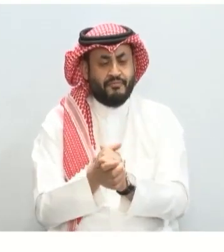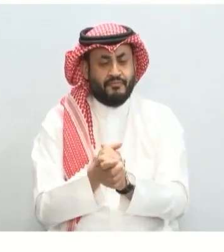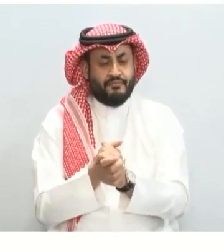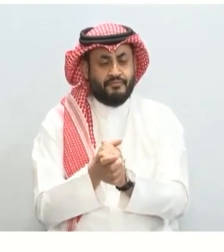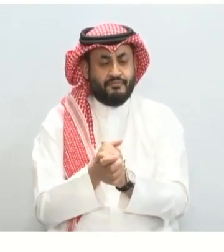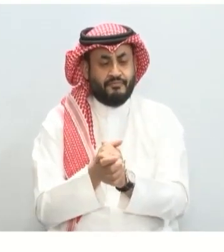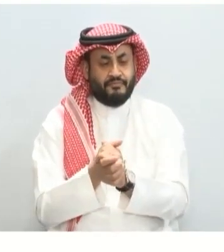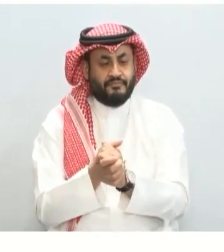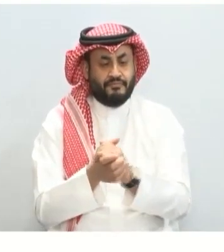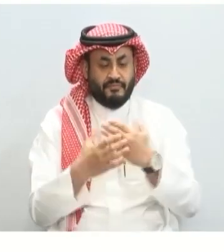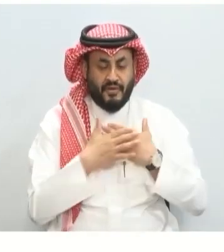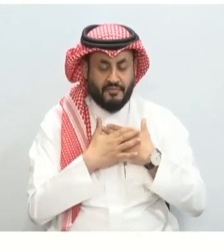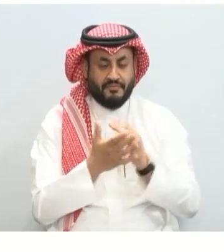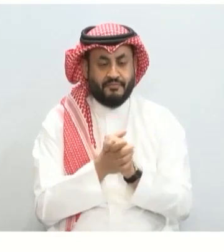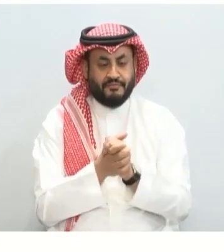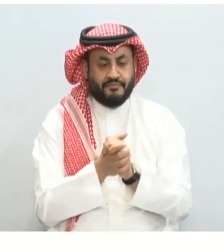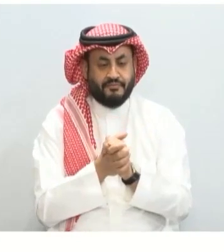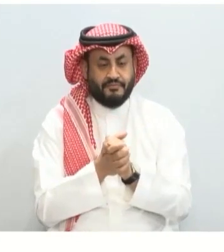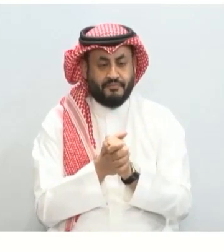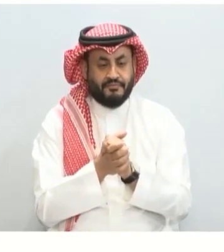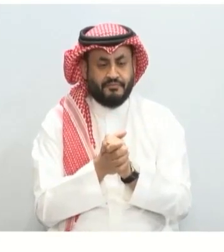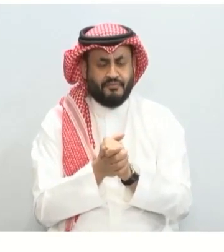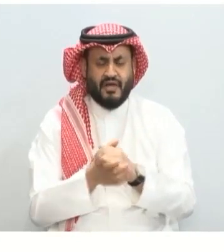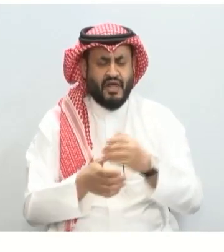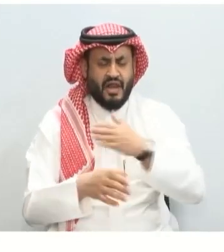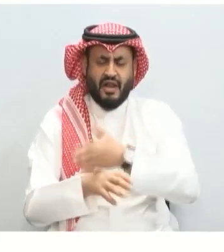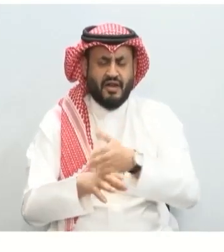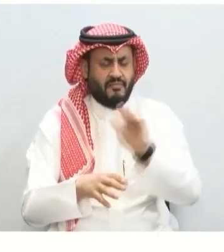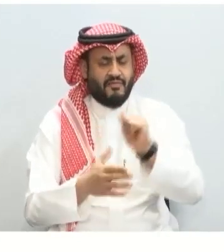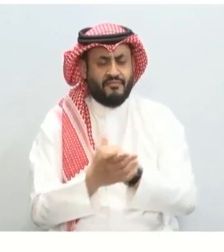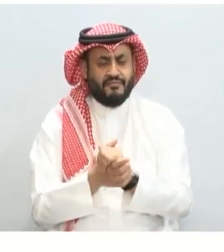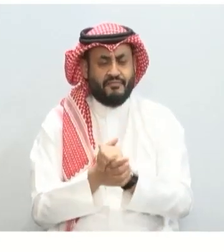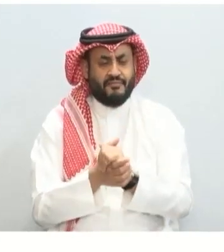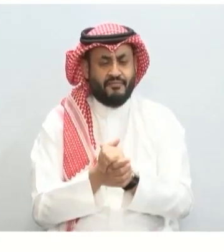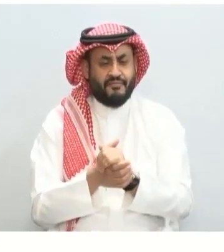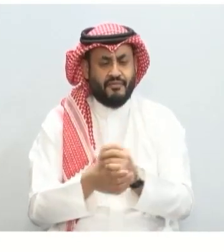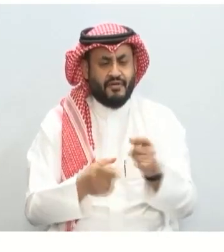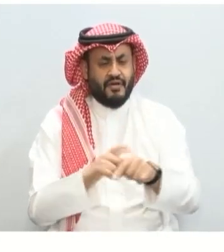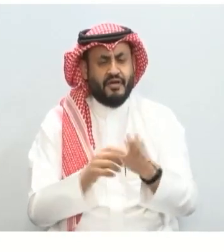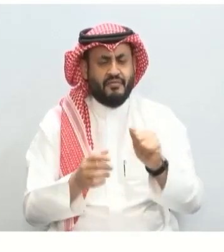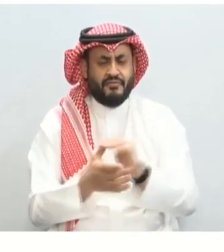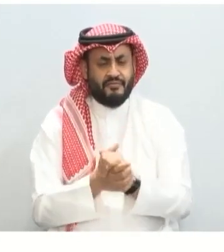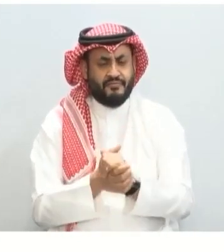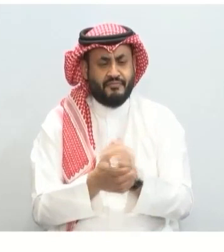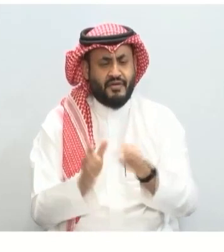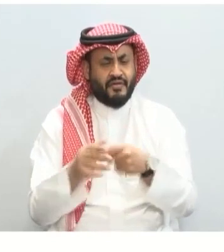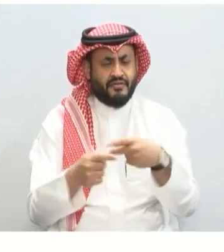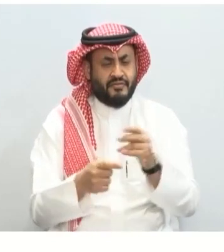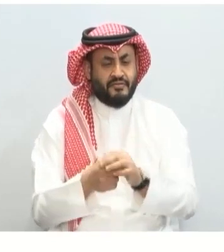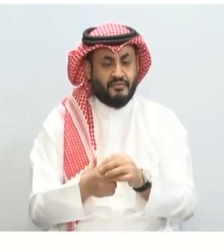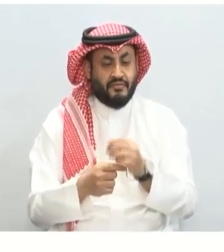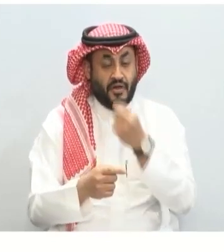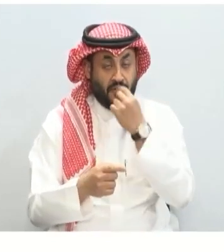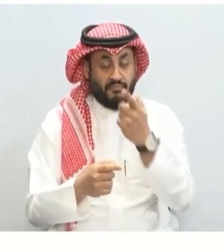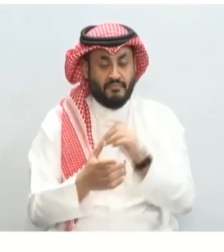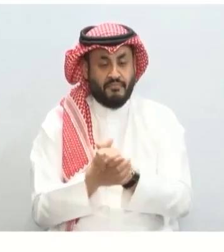spread. Fadwa, my pleasure. It was no hassle at all. I whipped it up in no time. Nawal, you are quite the cook.